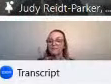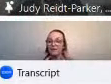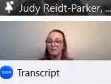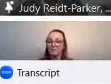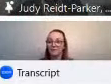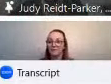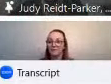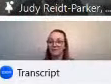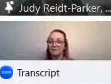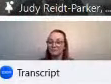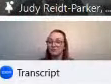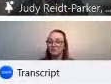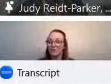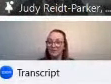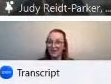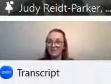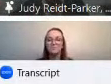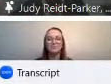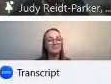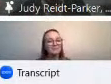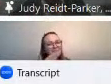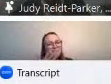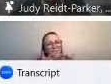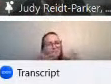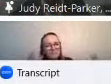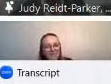so much. Is my audio working?